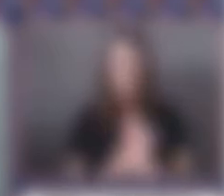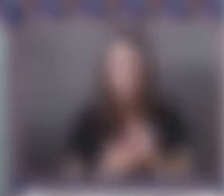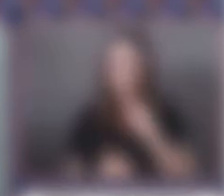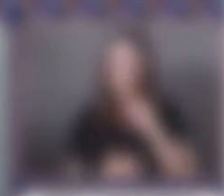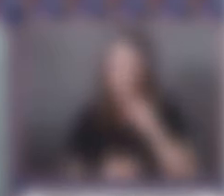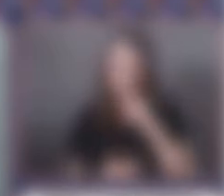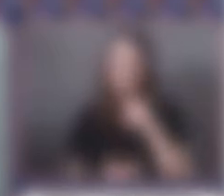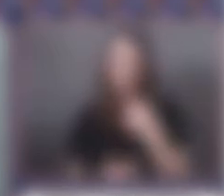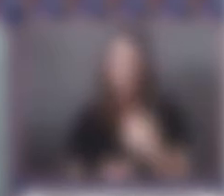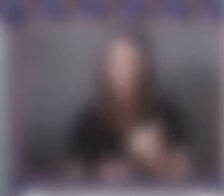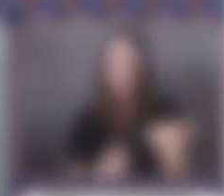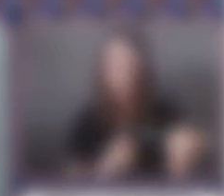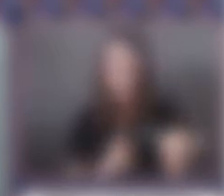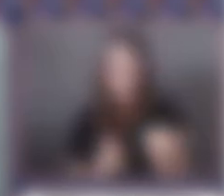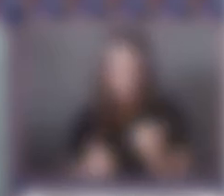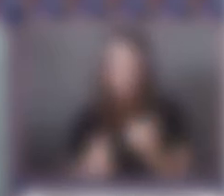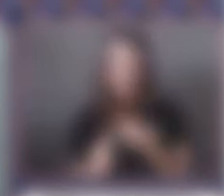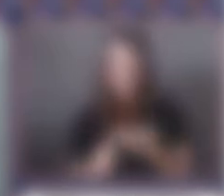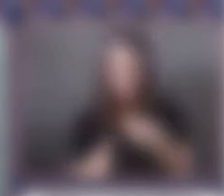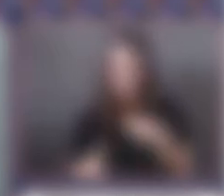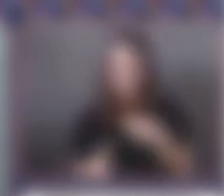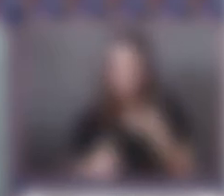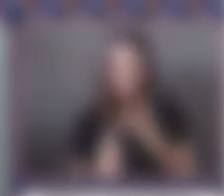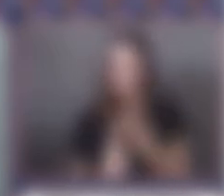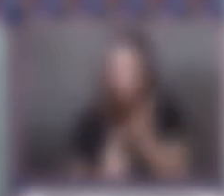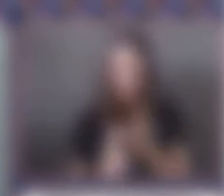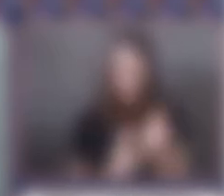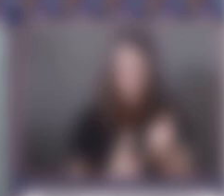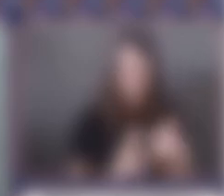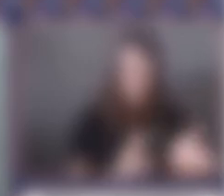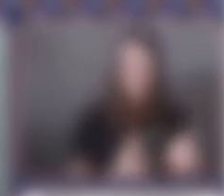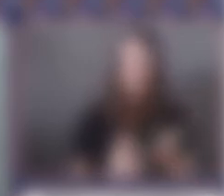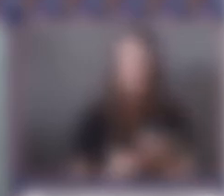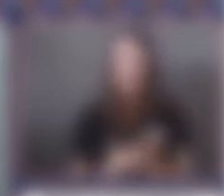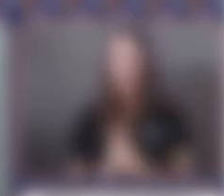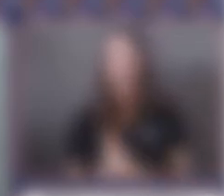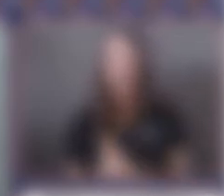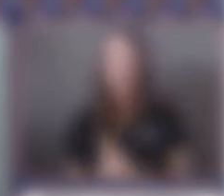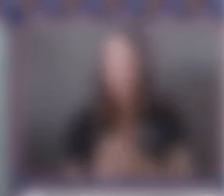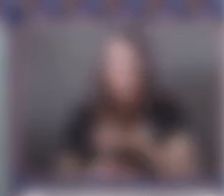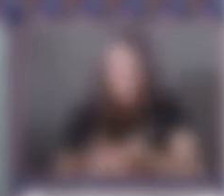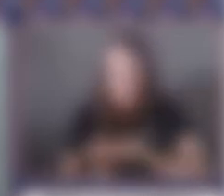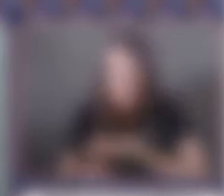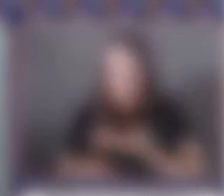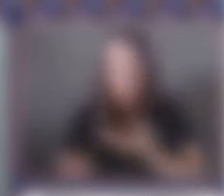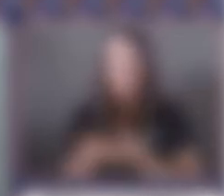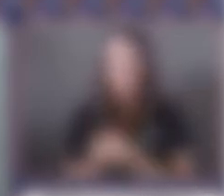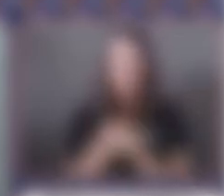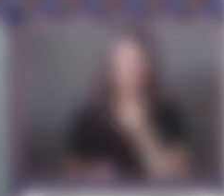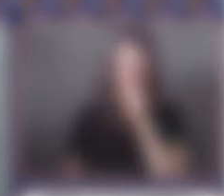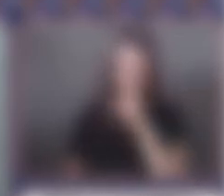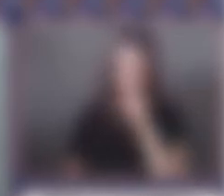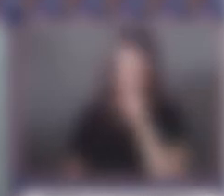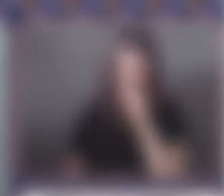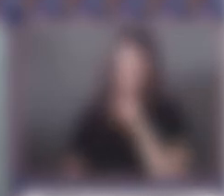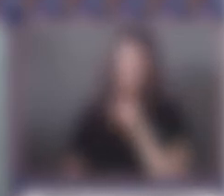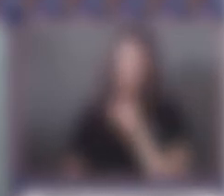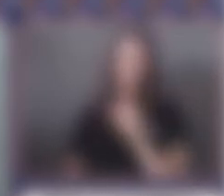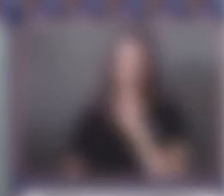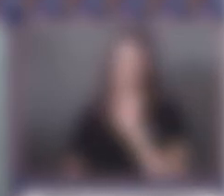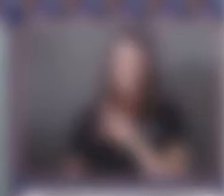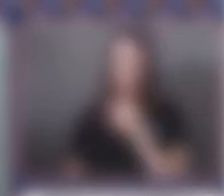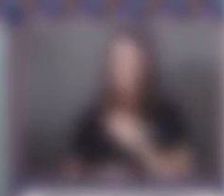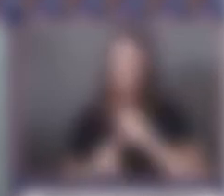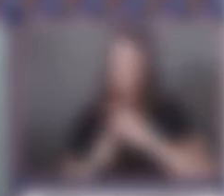and the broader disability community. The real impact of this change will be experienced by participants and prospective participants following the